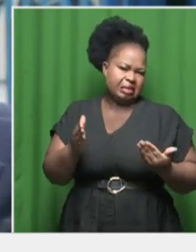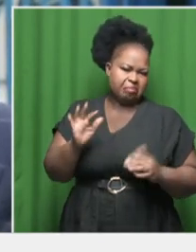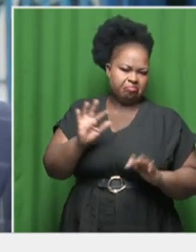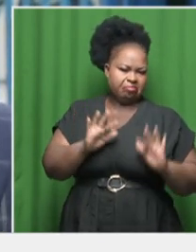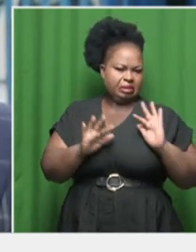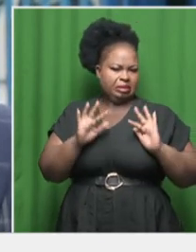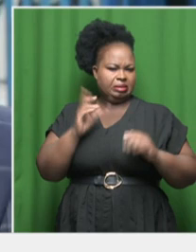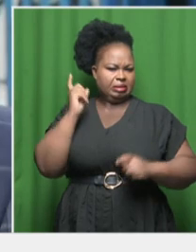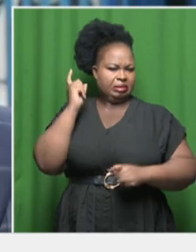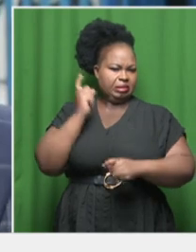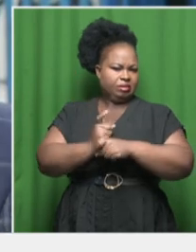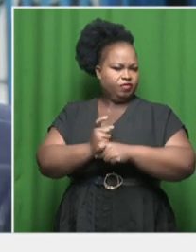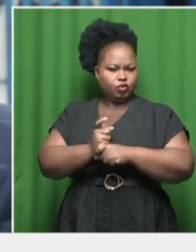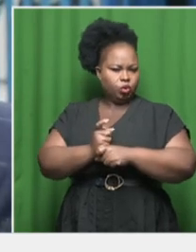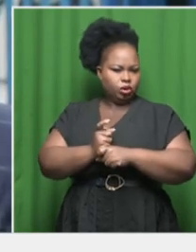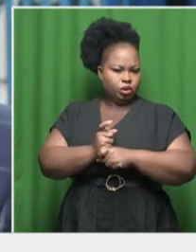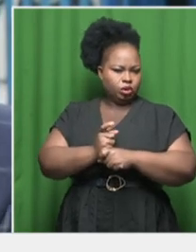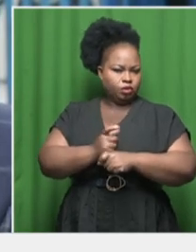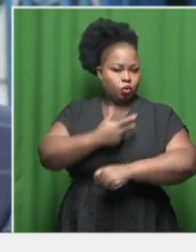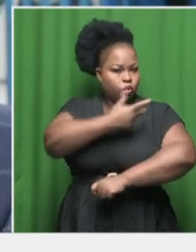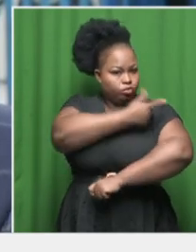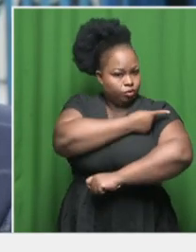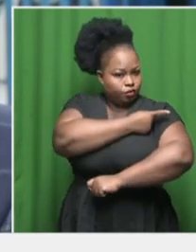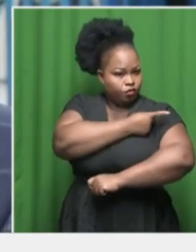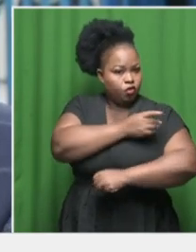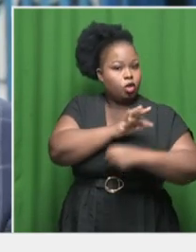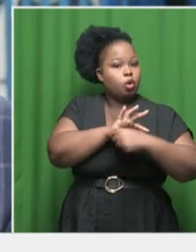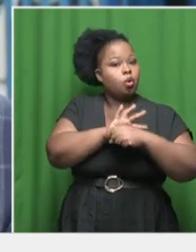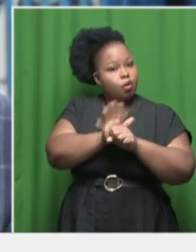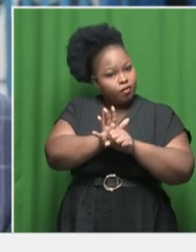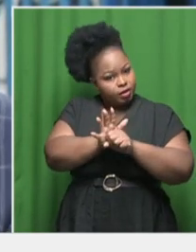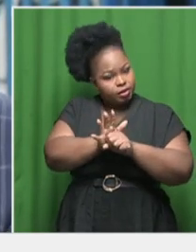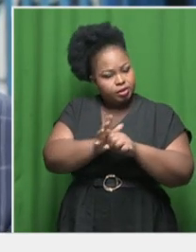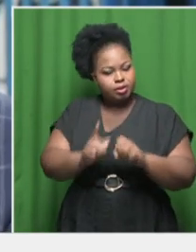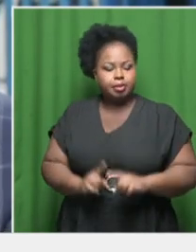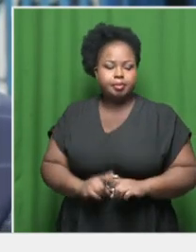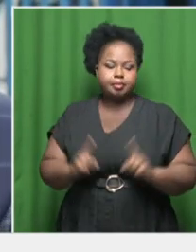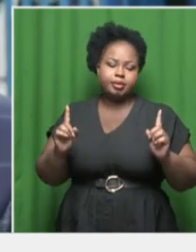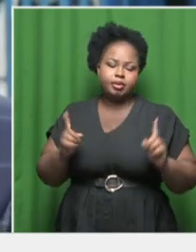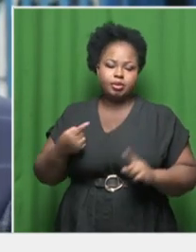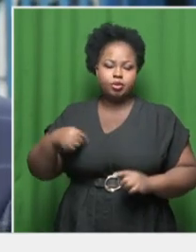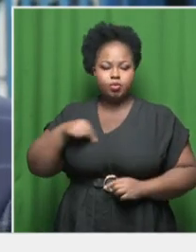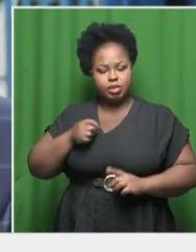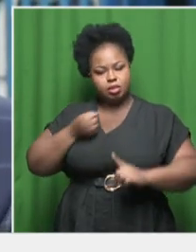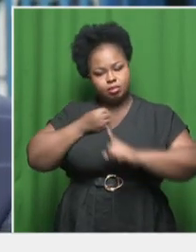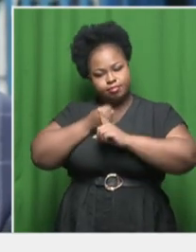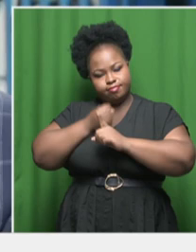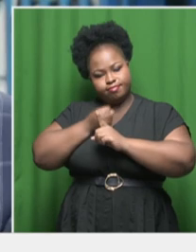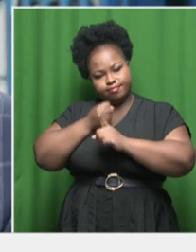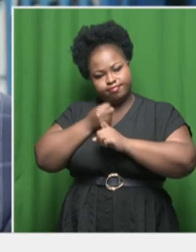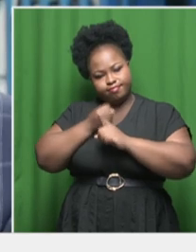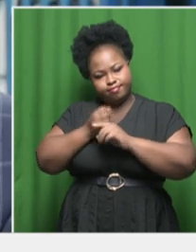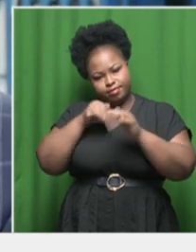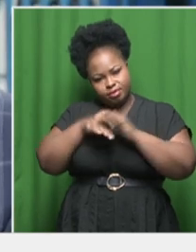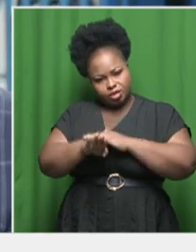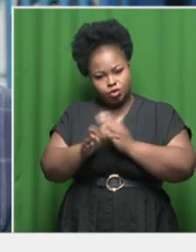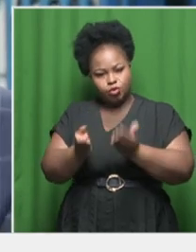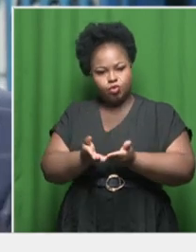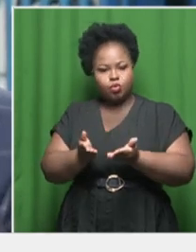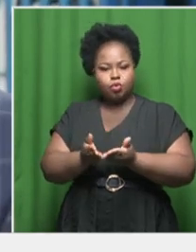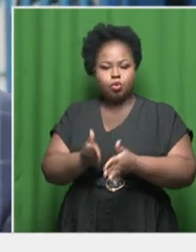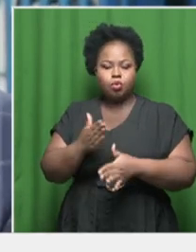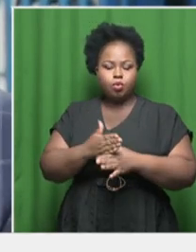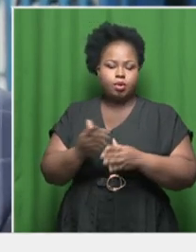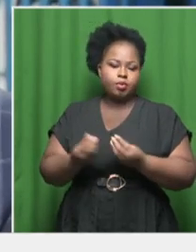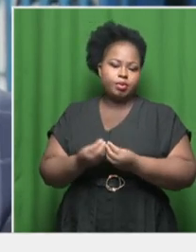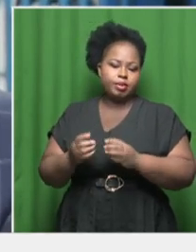province when it comes to the injections for the COVID-19, but we are doing advocacy at the schools. We are making sure we are working as a